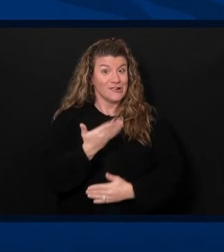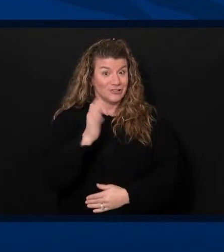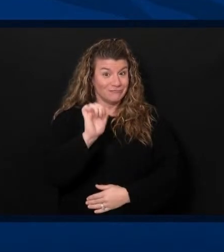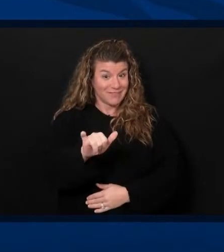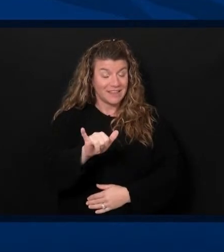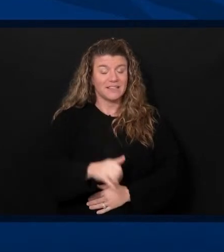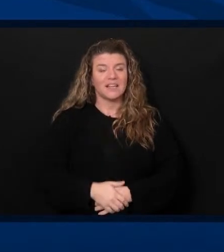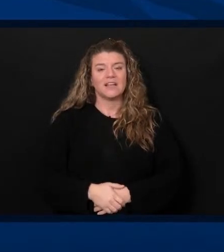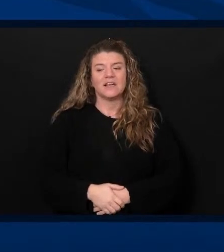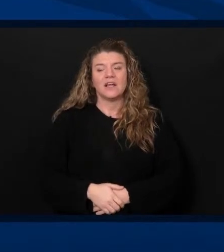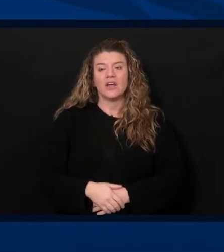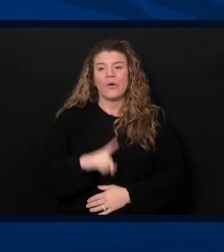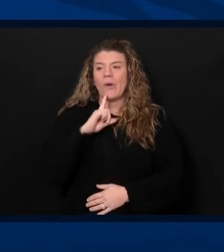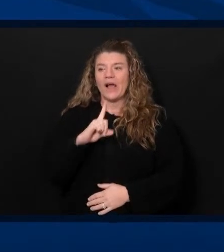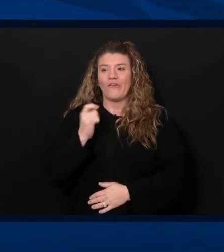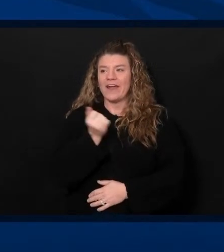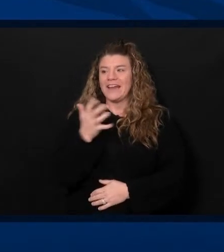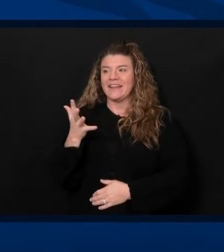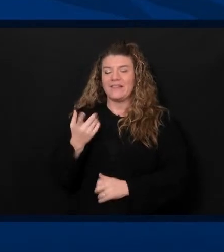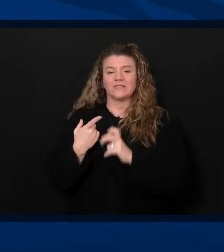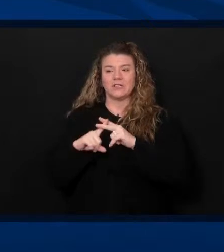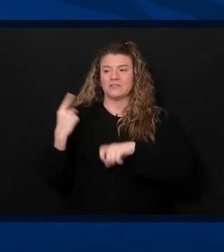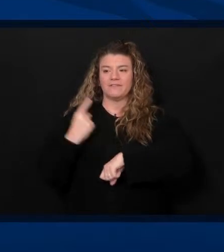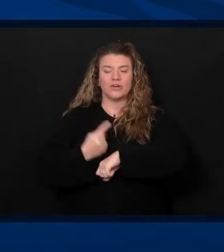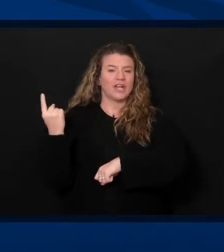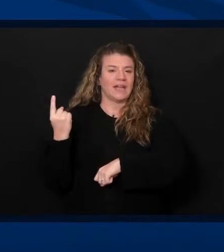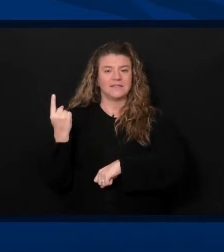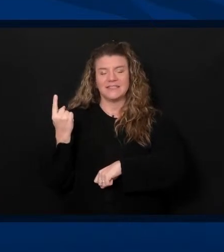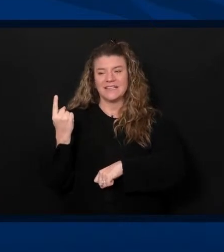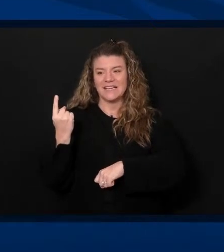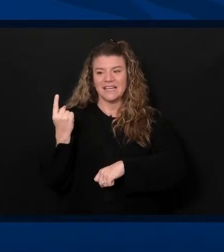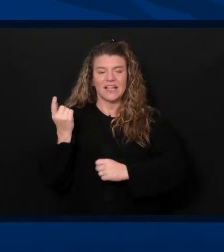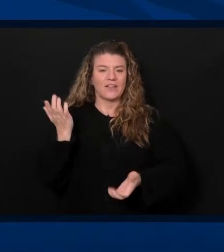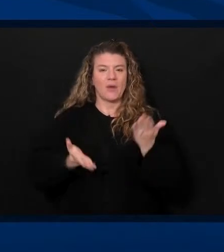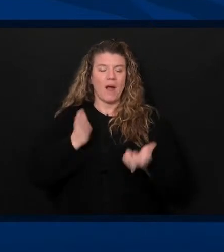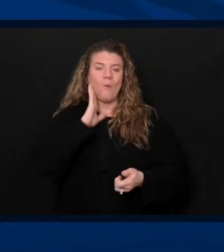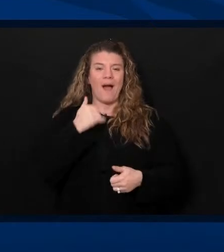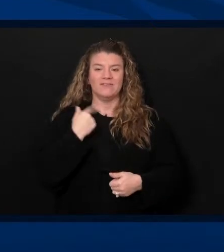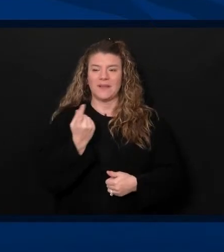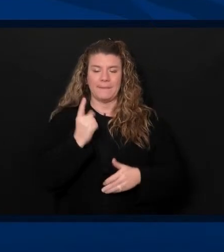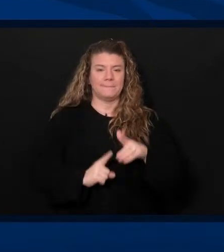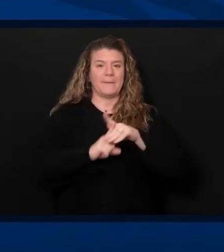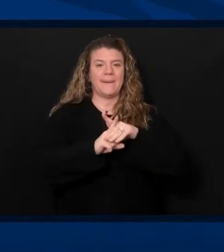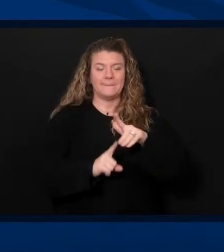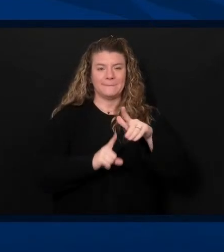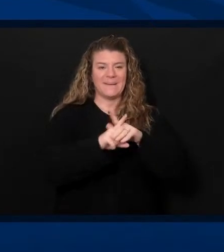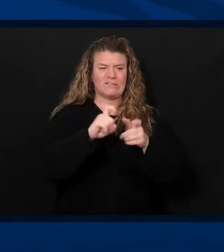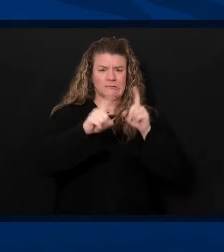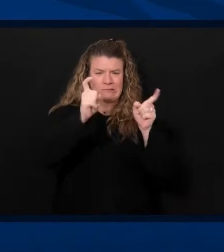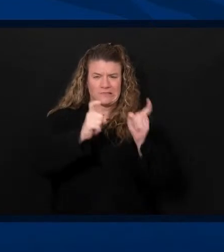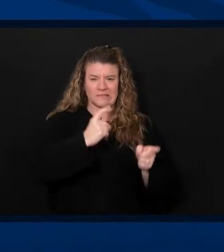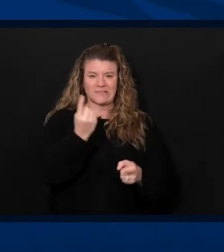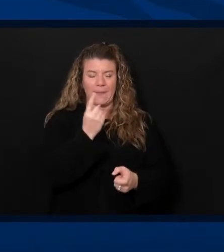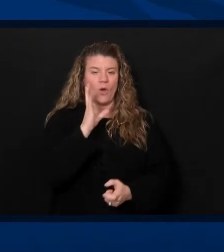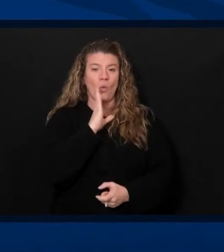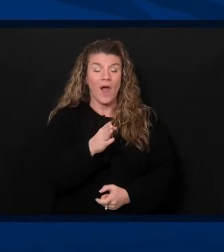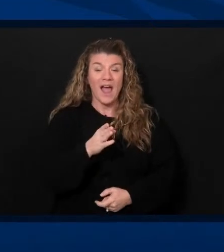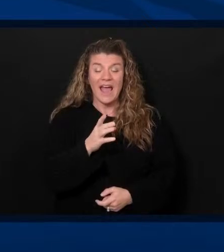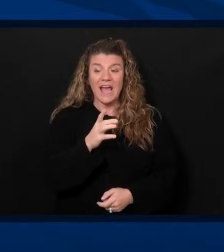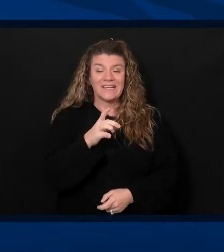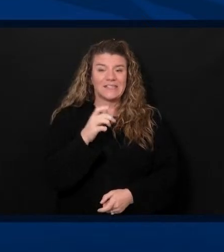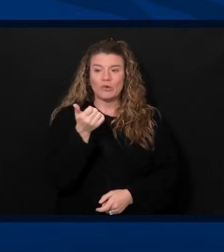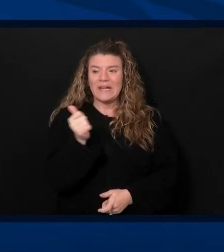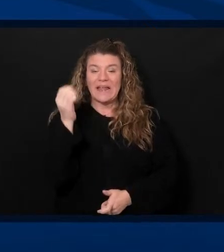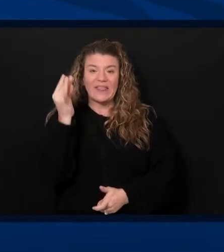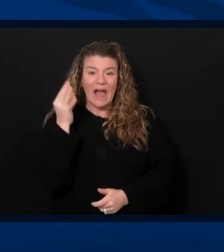any, as with anything that starts on a first day, I know there have probably been some bugs and some tweaks. Is there any thought